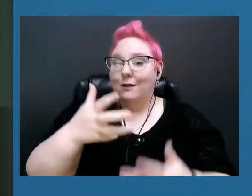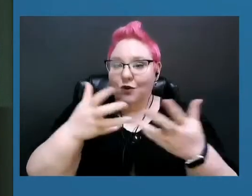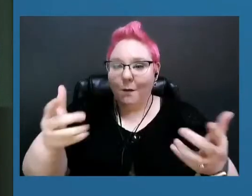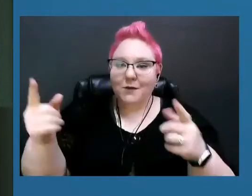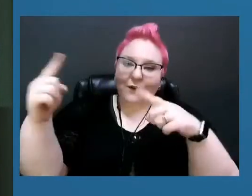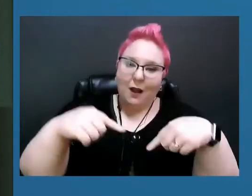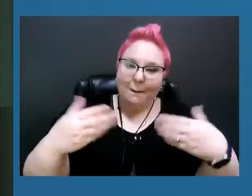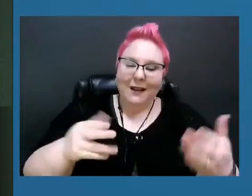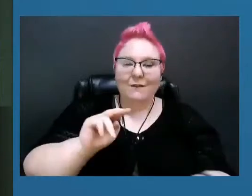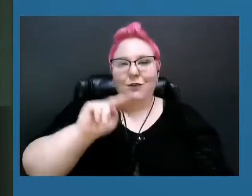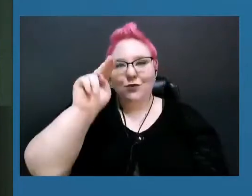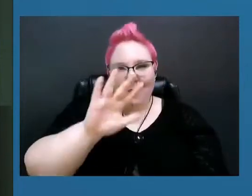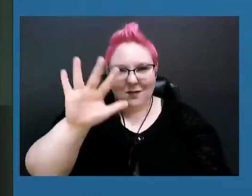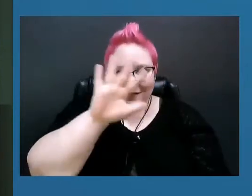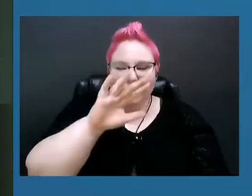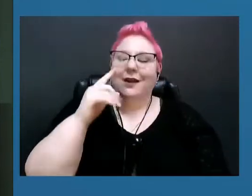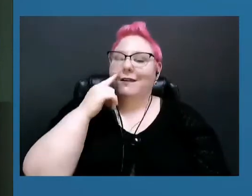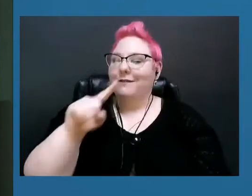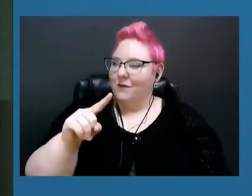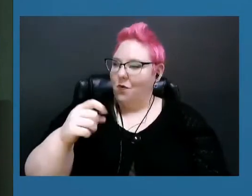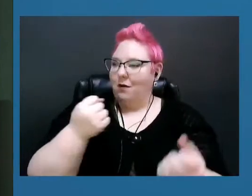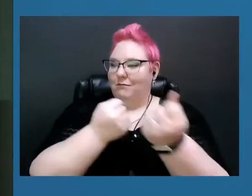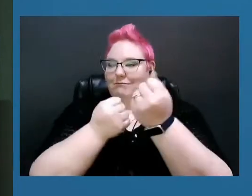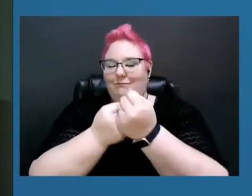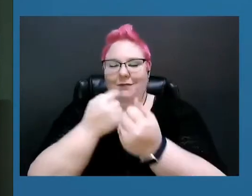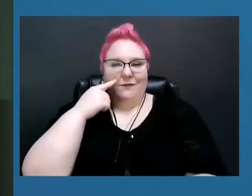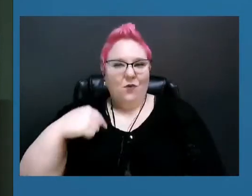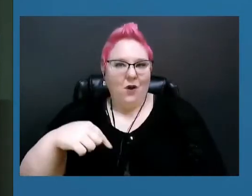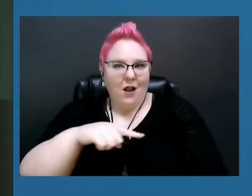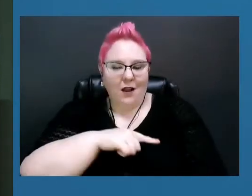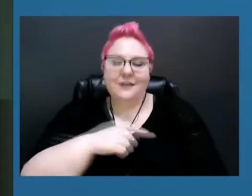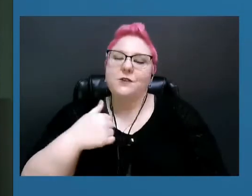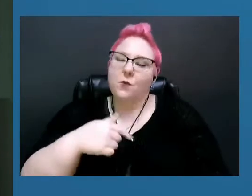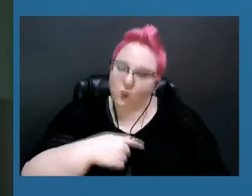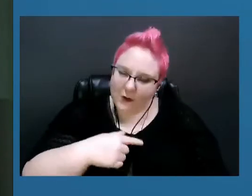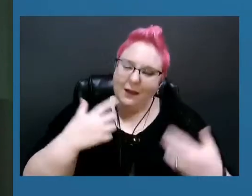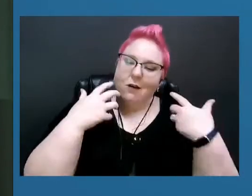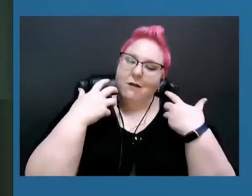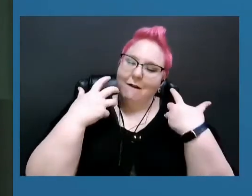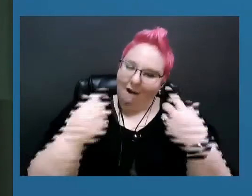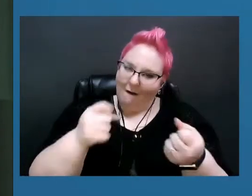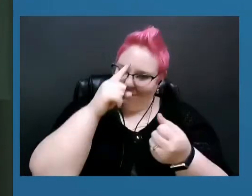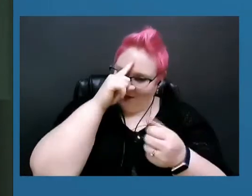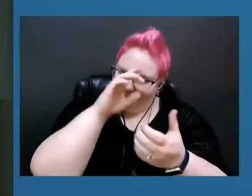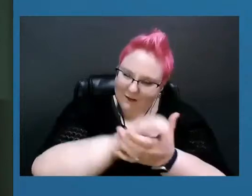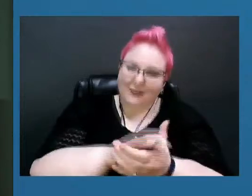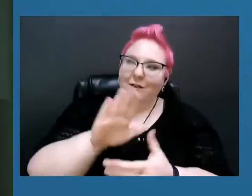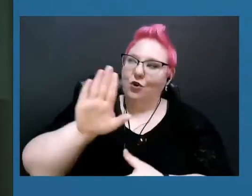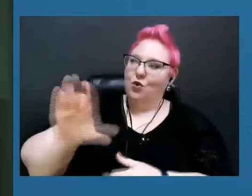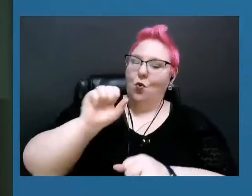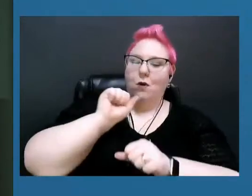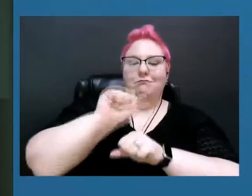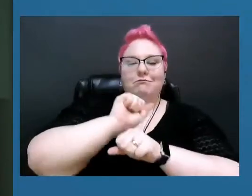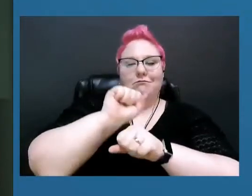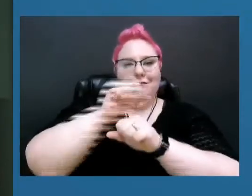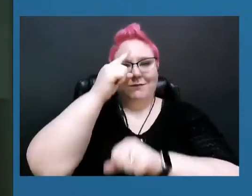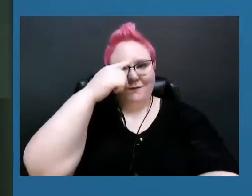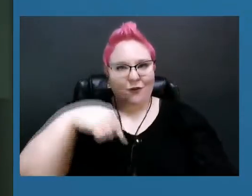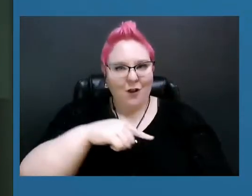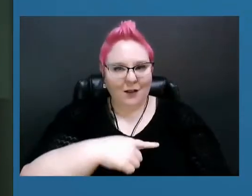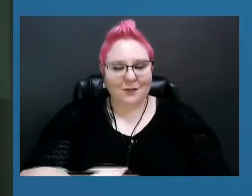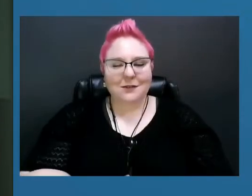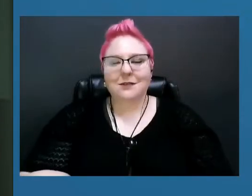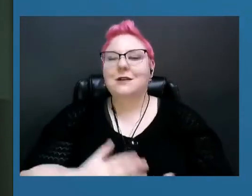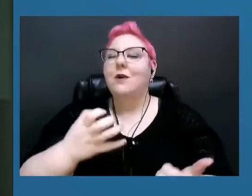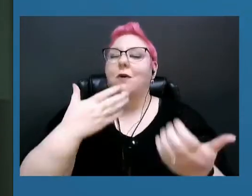and for advocating on our behalf. We are confident because of your continued work for us. I also want to thank you for the